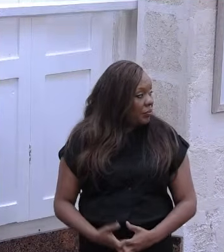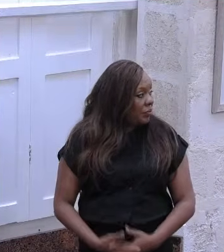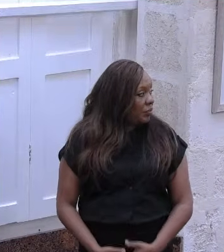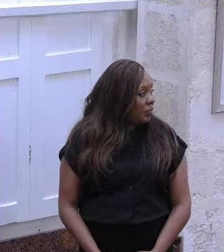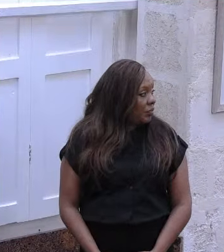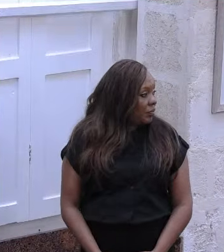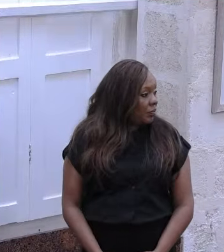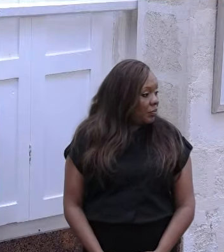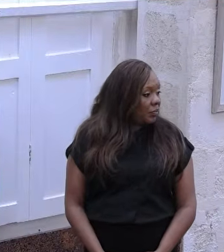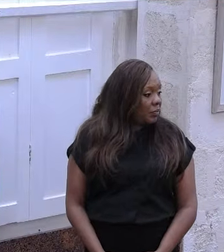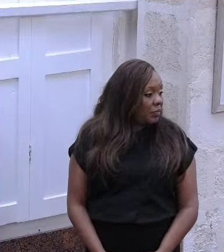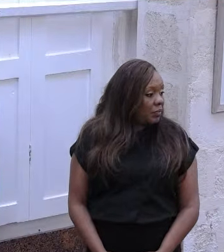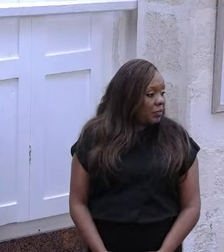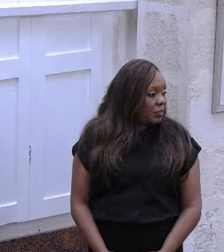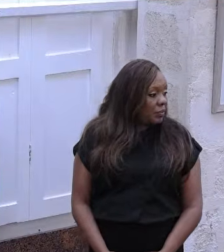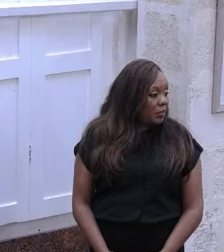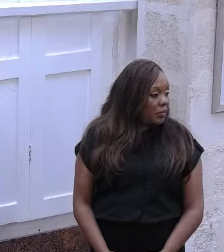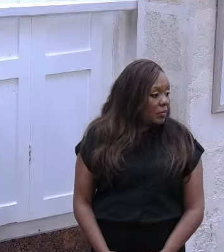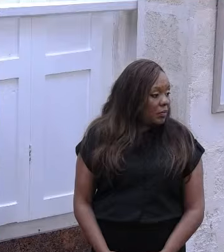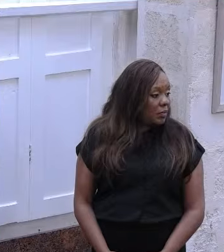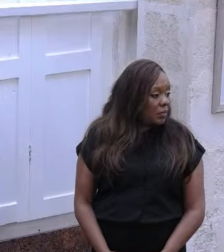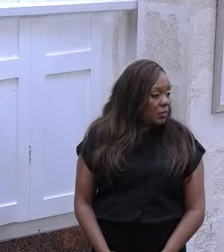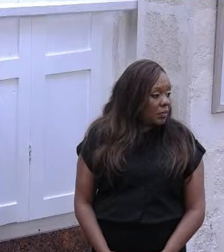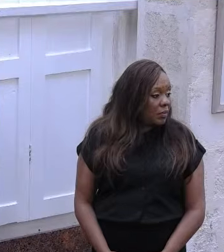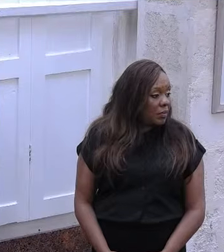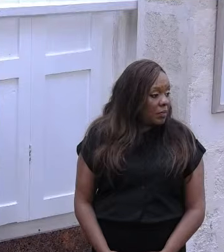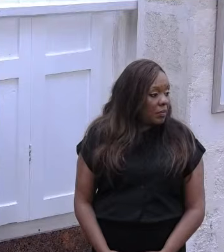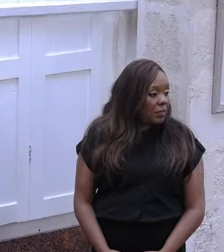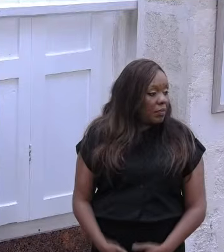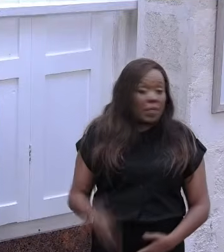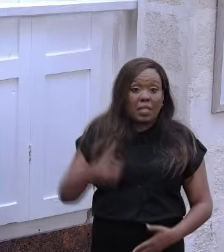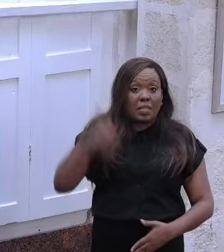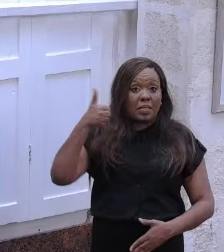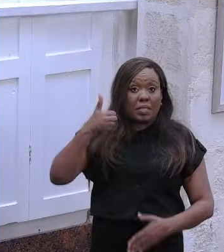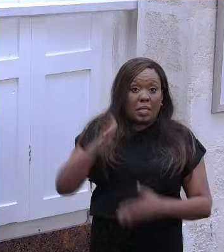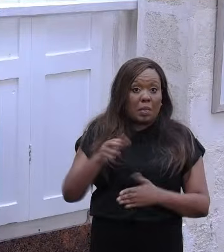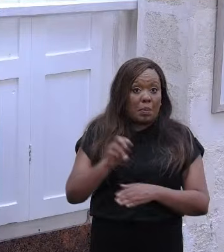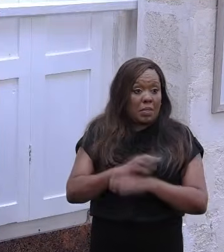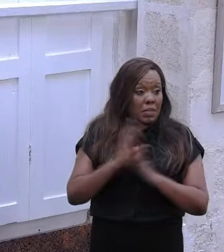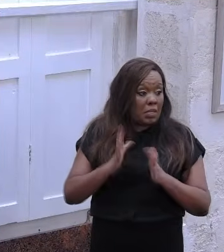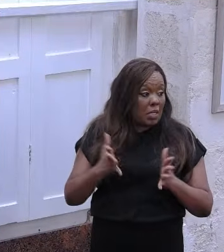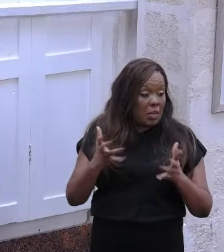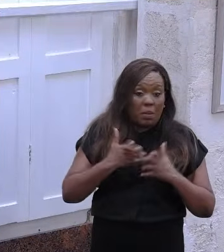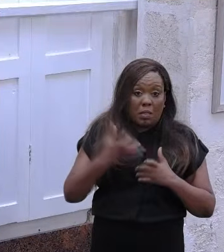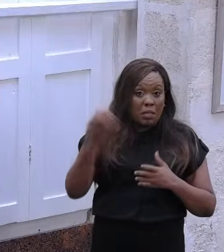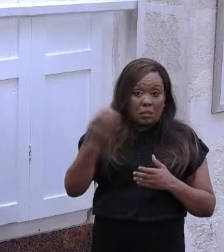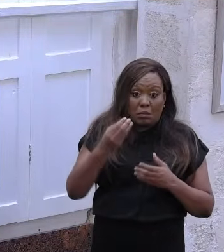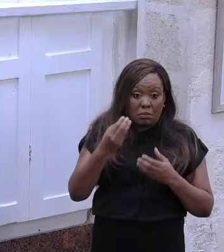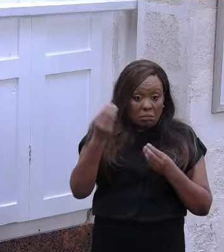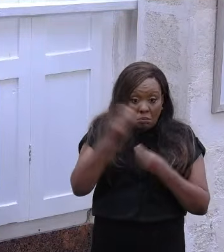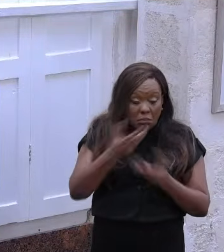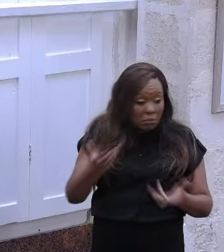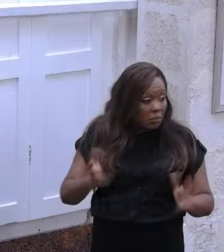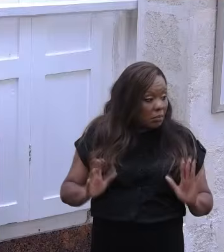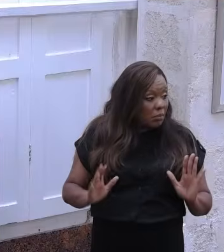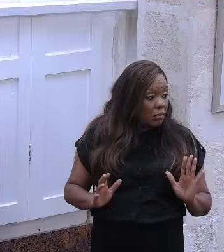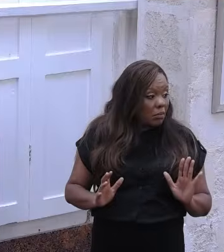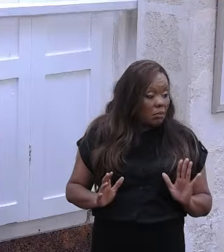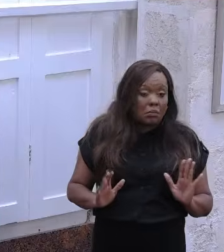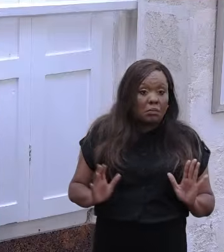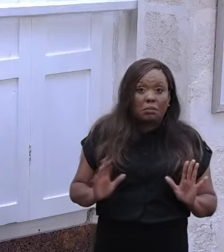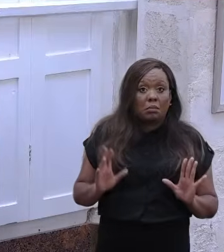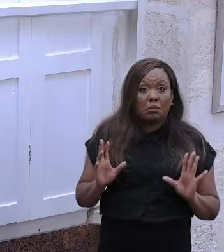Senior Minister, clear to weigh in on this one? Number 7. I think the provision is pretty clear.